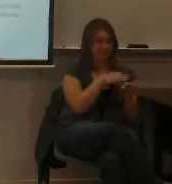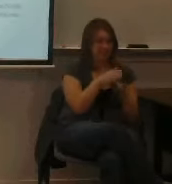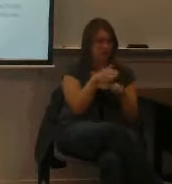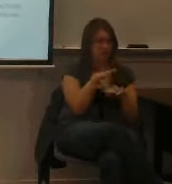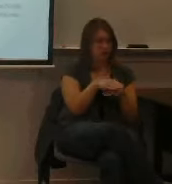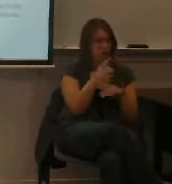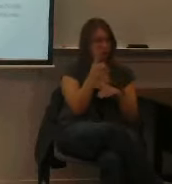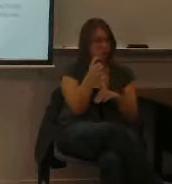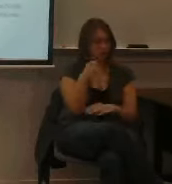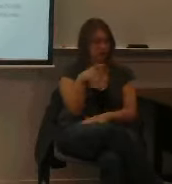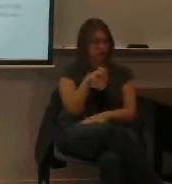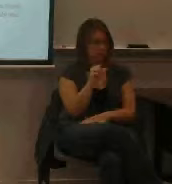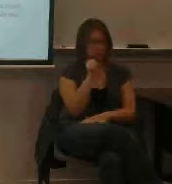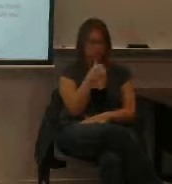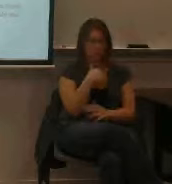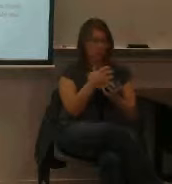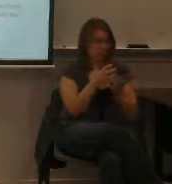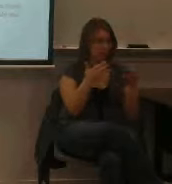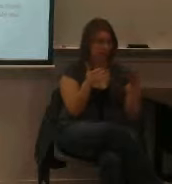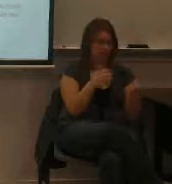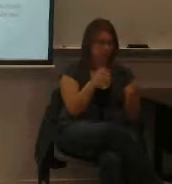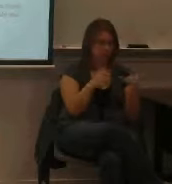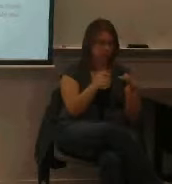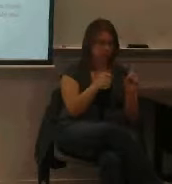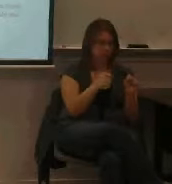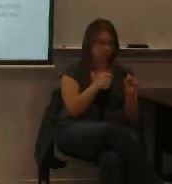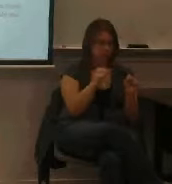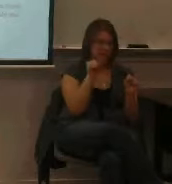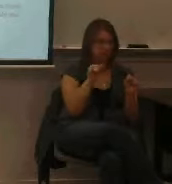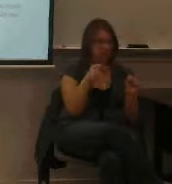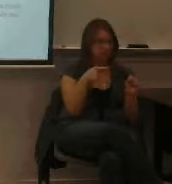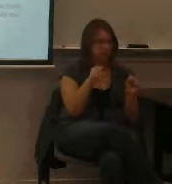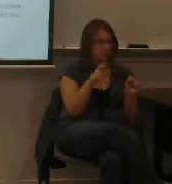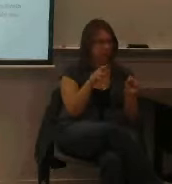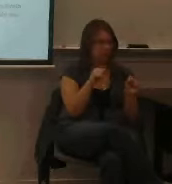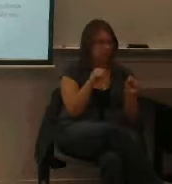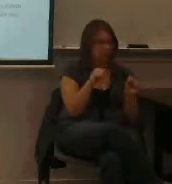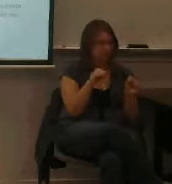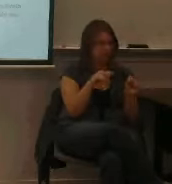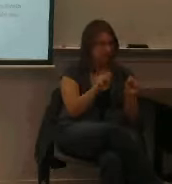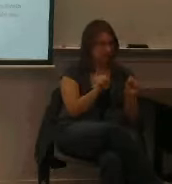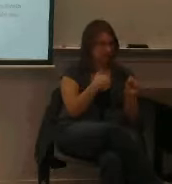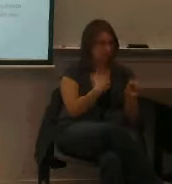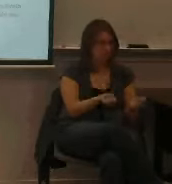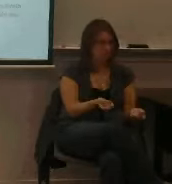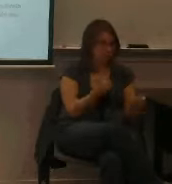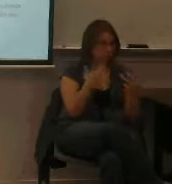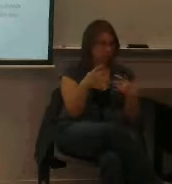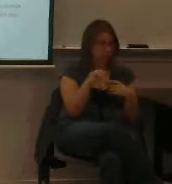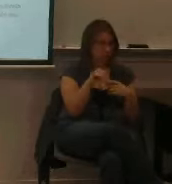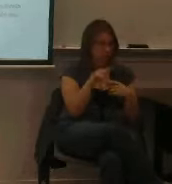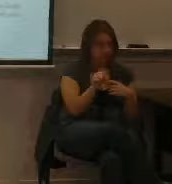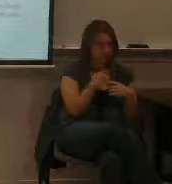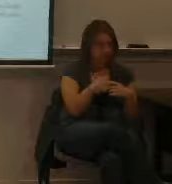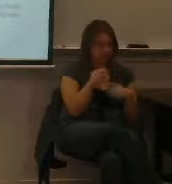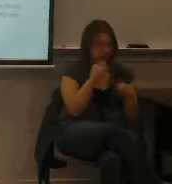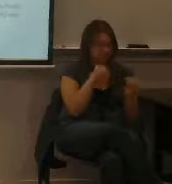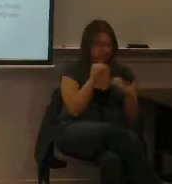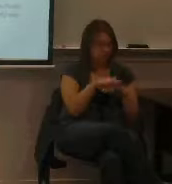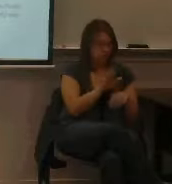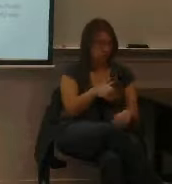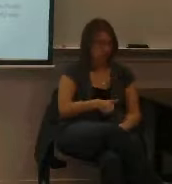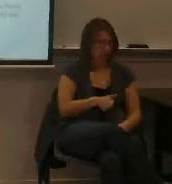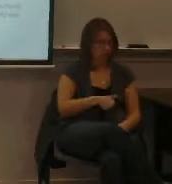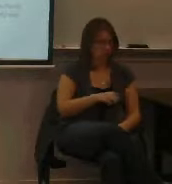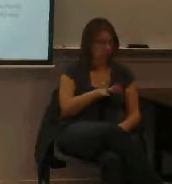specialize on one species. You don't have many fish species. It's not like parasites, right, where you can have multiple parasites and they specialize on your gut or